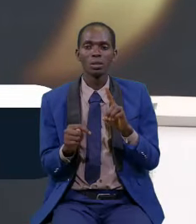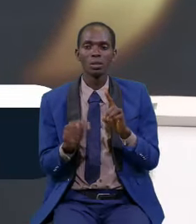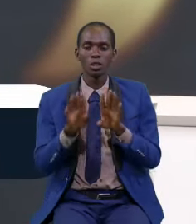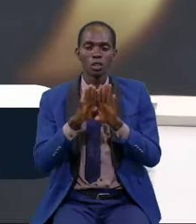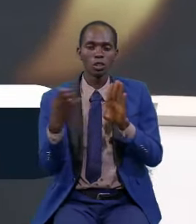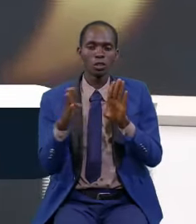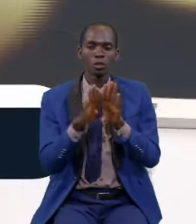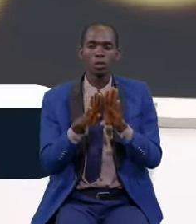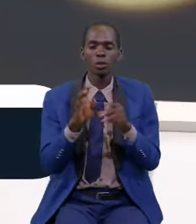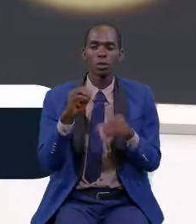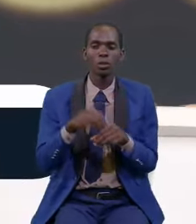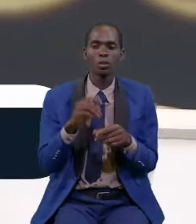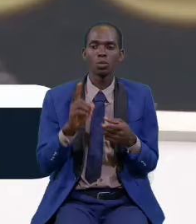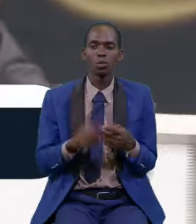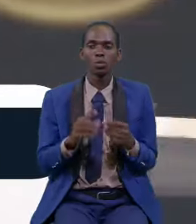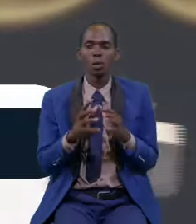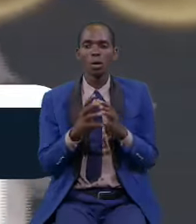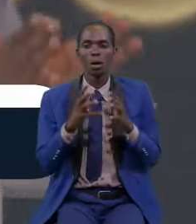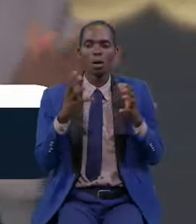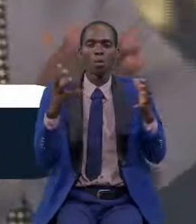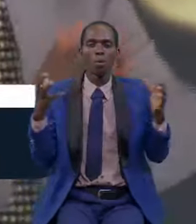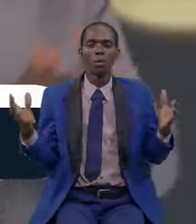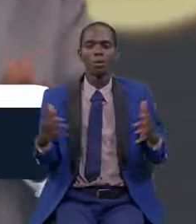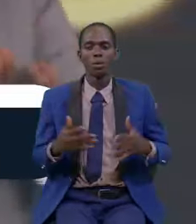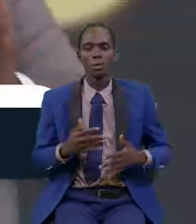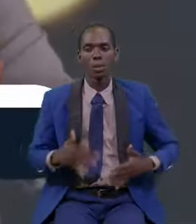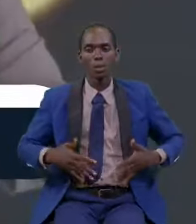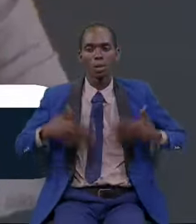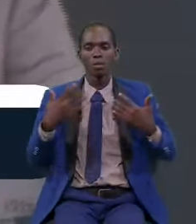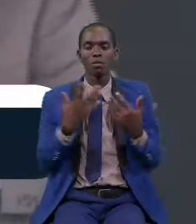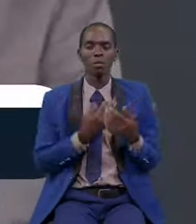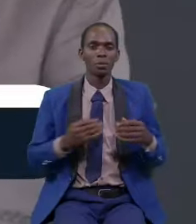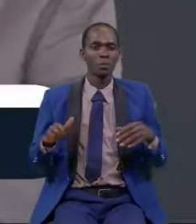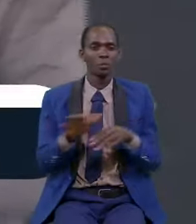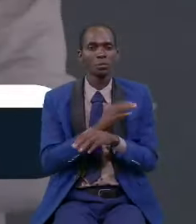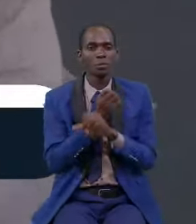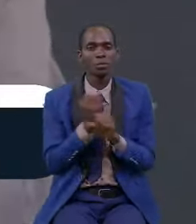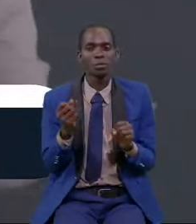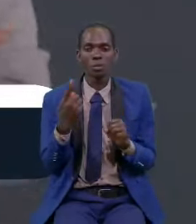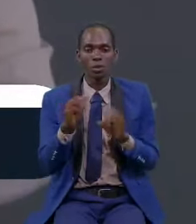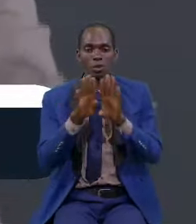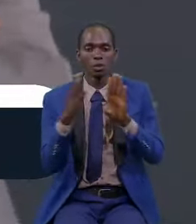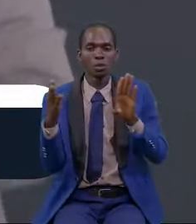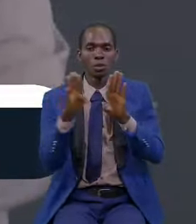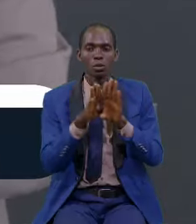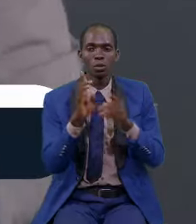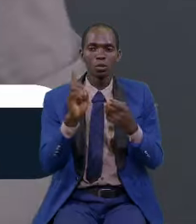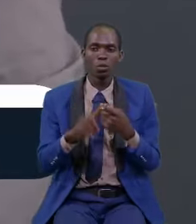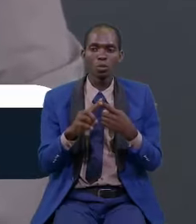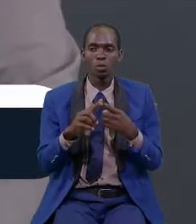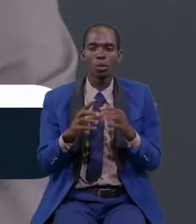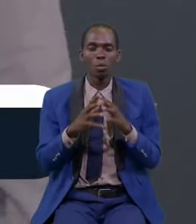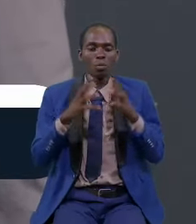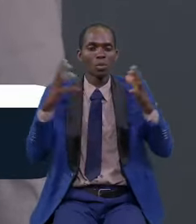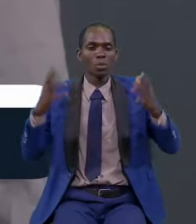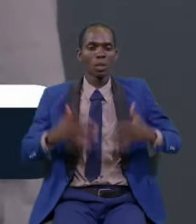life and full salvation. The door into abundant life and salvation. Look at that again,